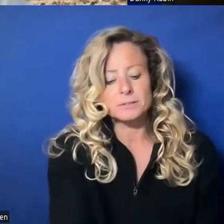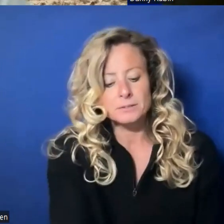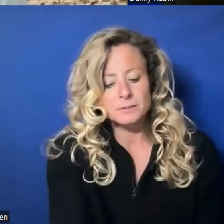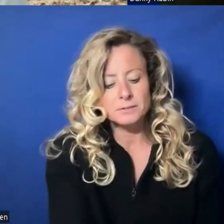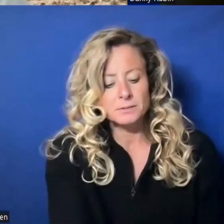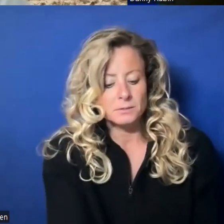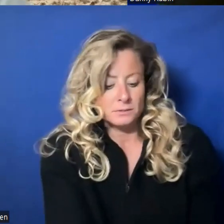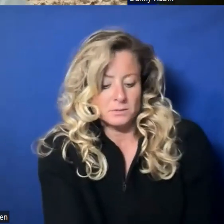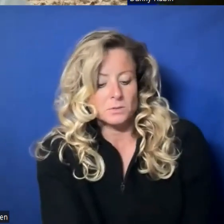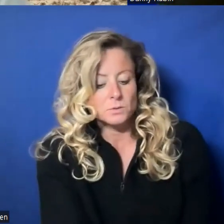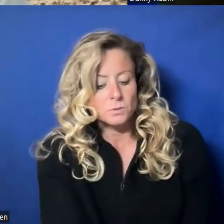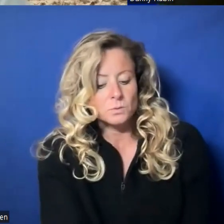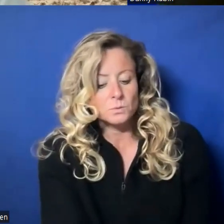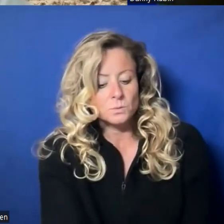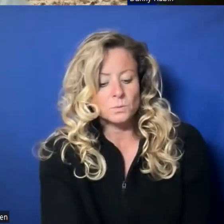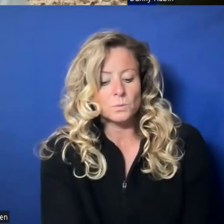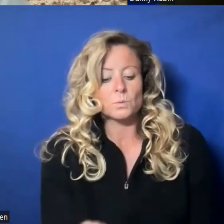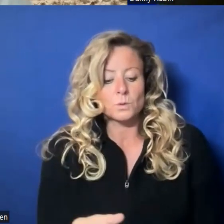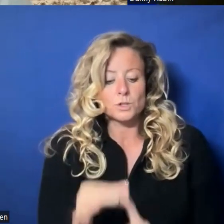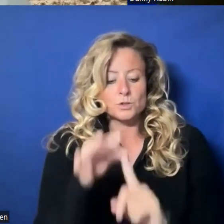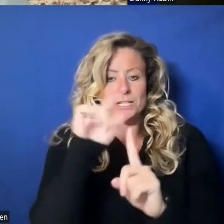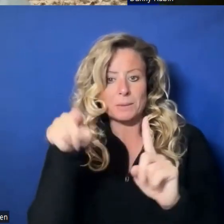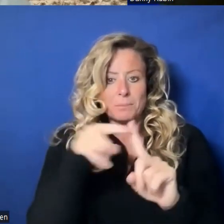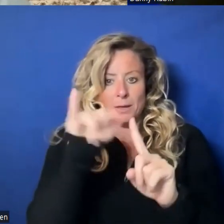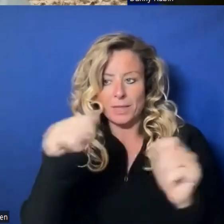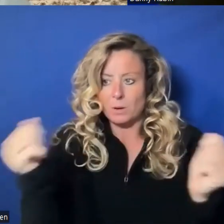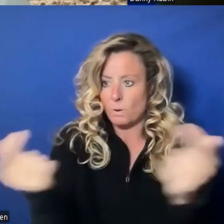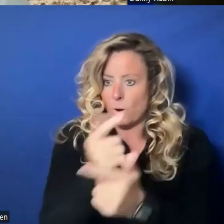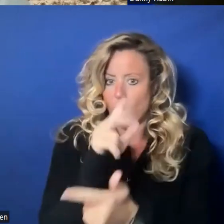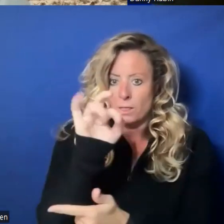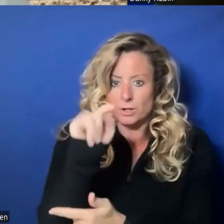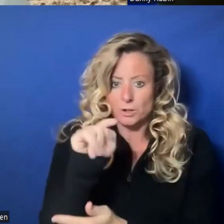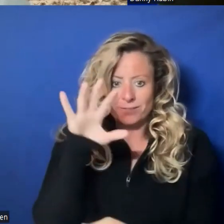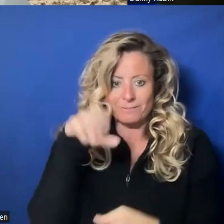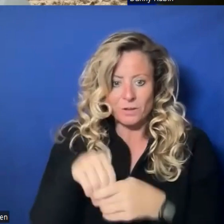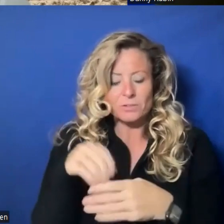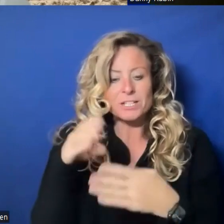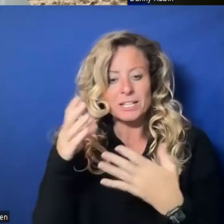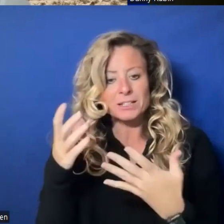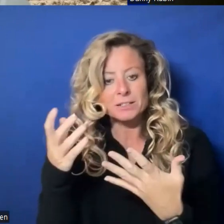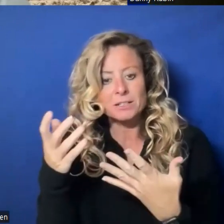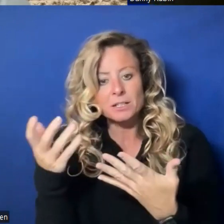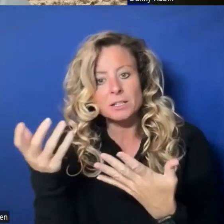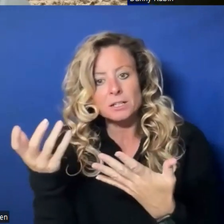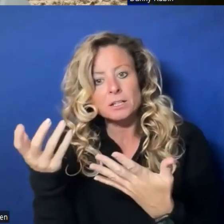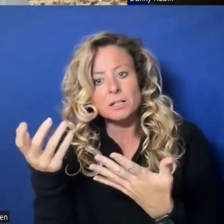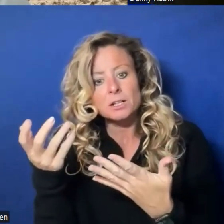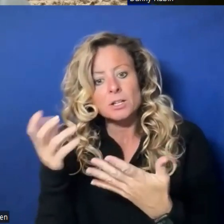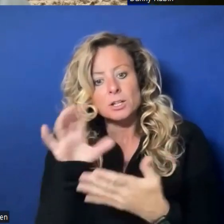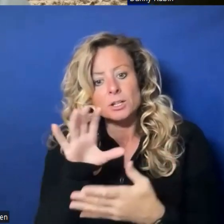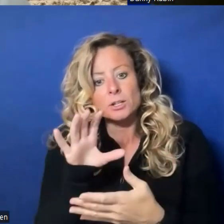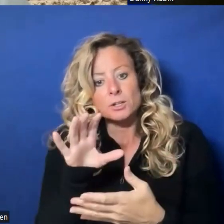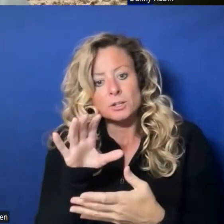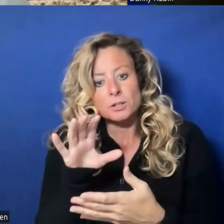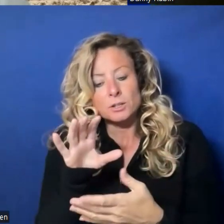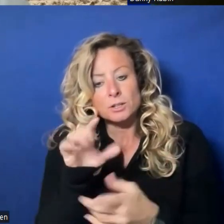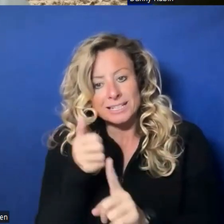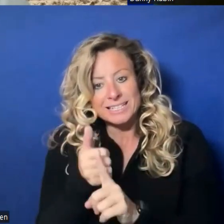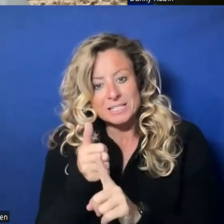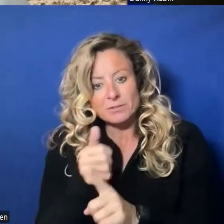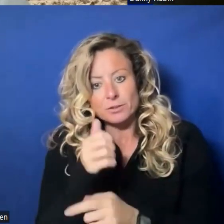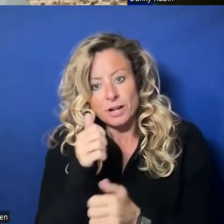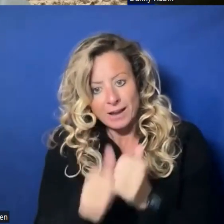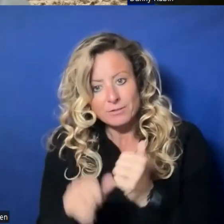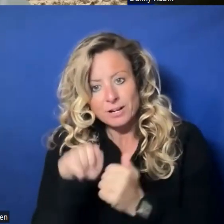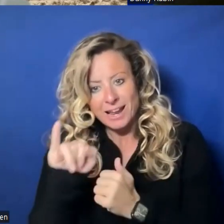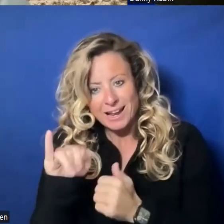what's unique about AI is that all units in the organization must participate in each and every project.